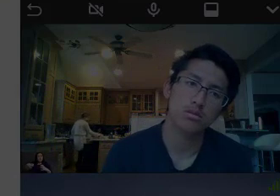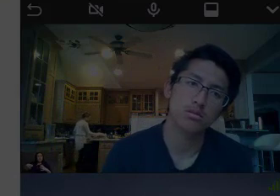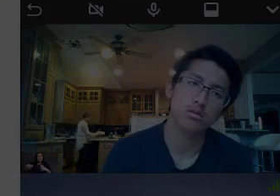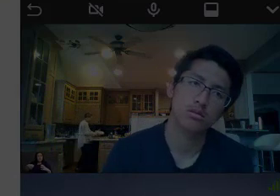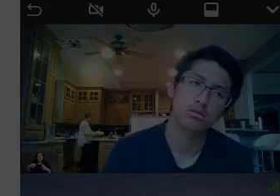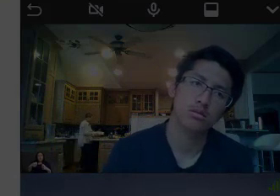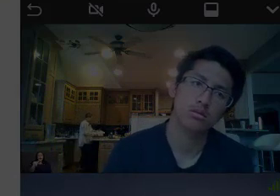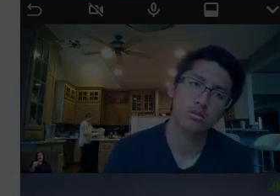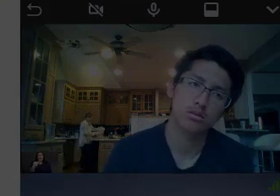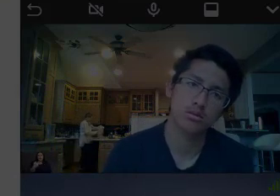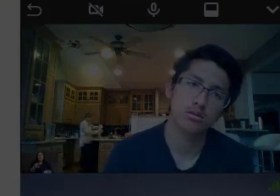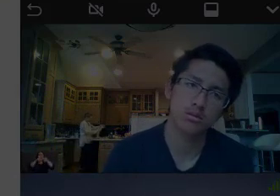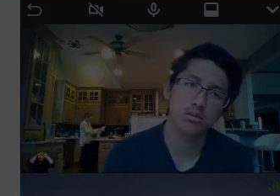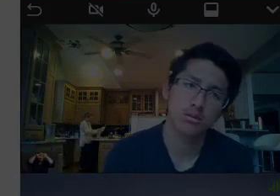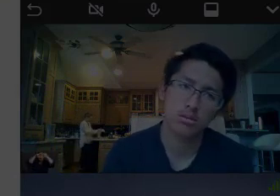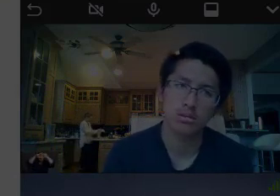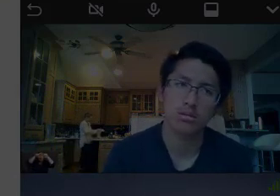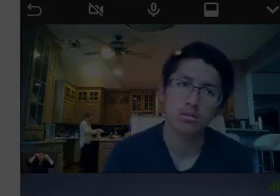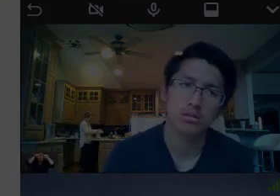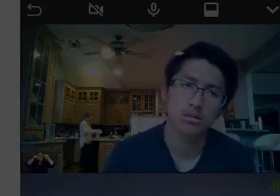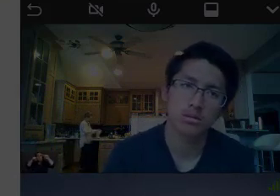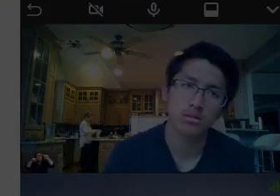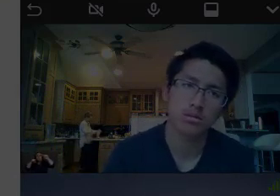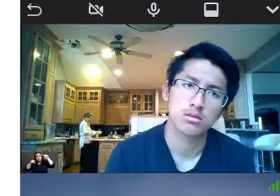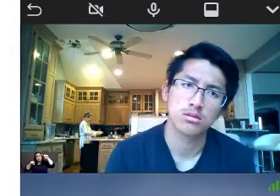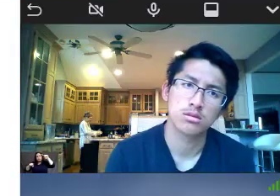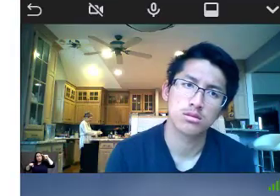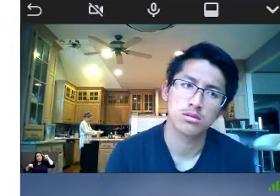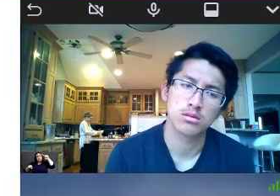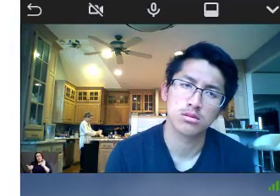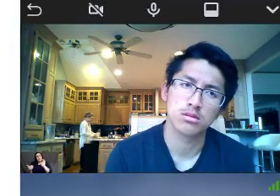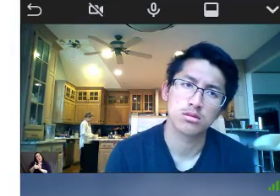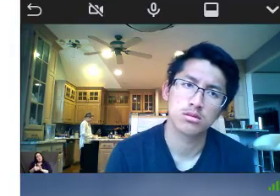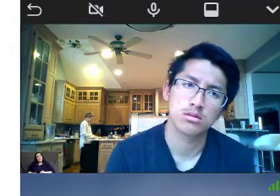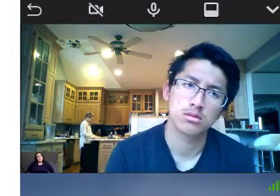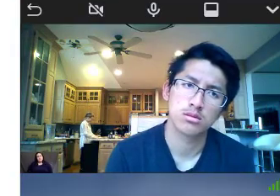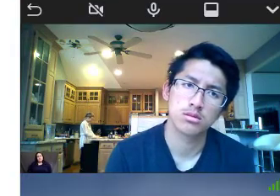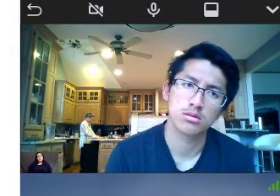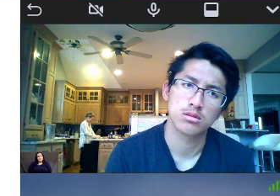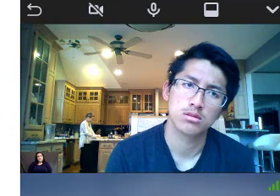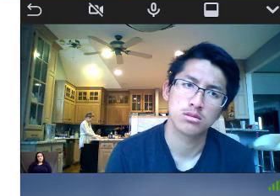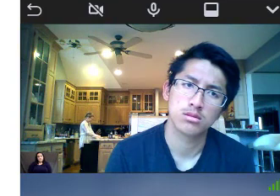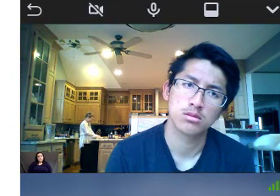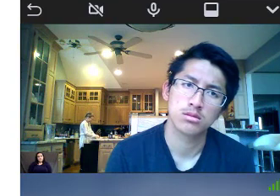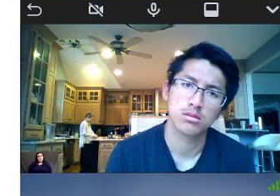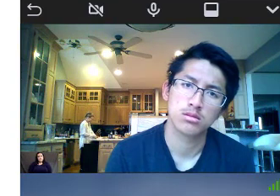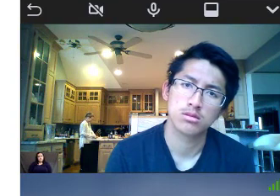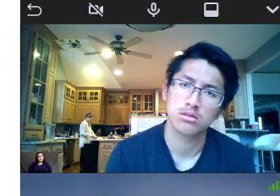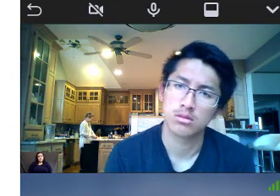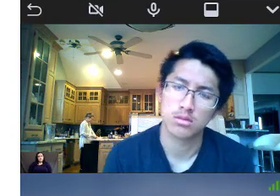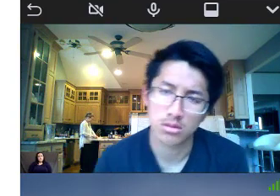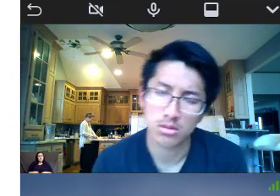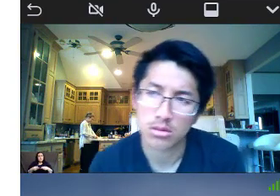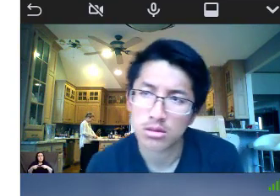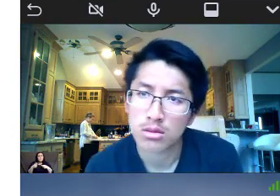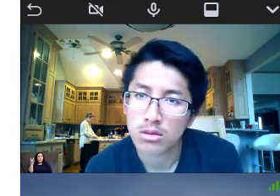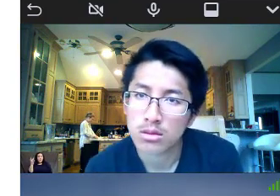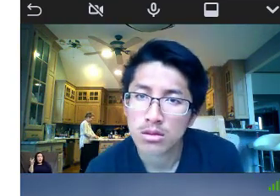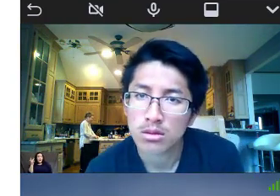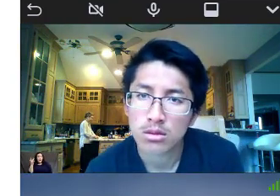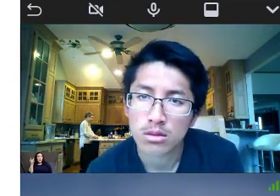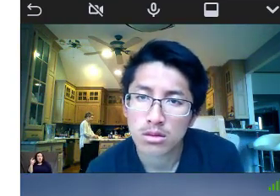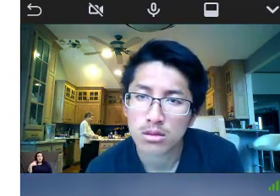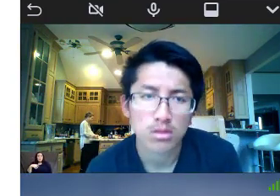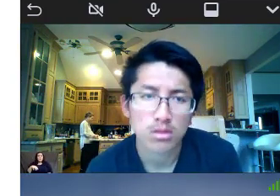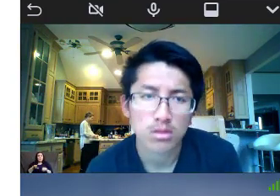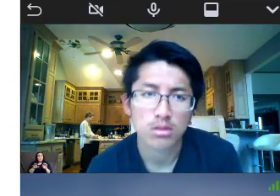become turbulent, as we move down, as long as that boundary layer keeps thickening, then we would expect H to keep going